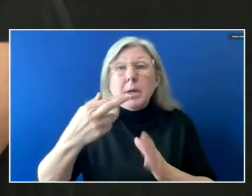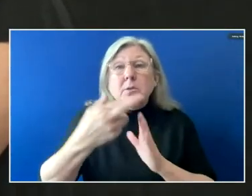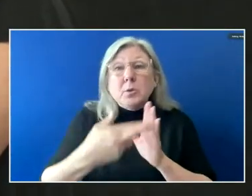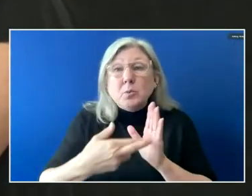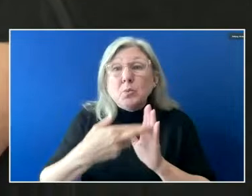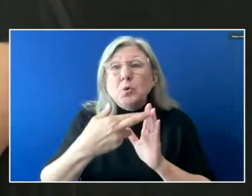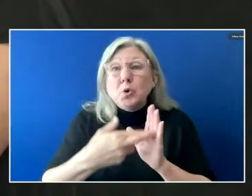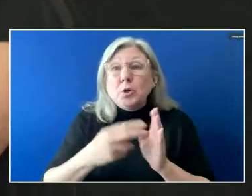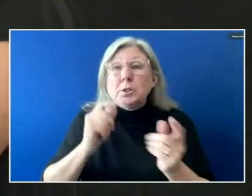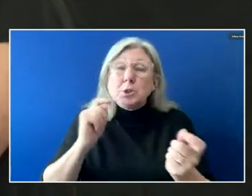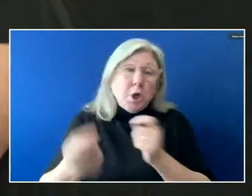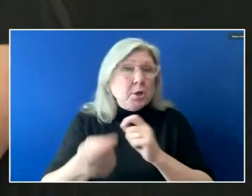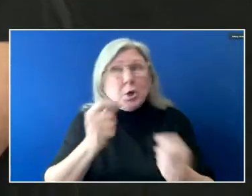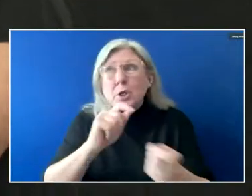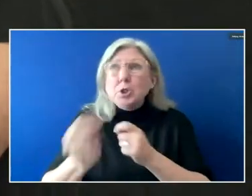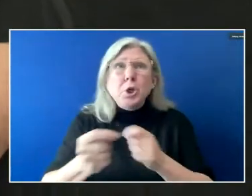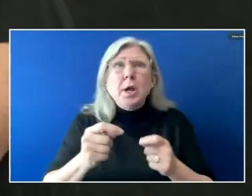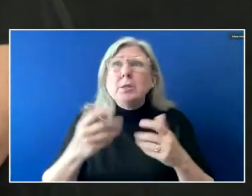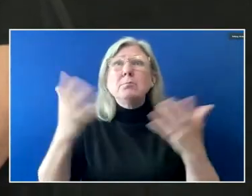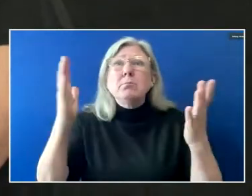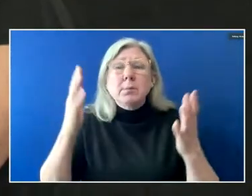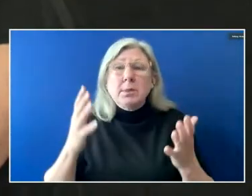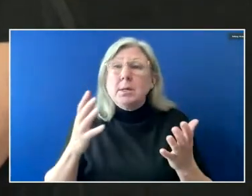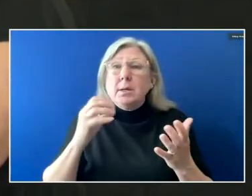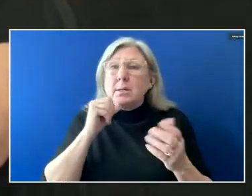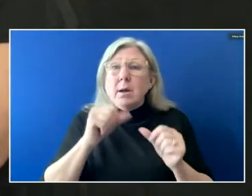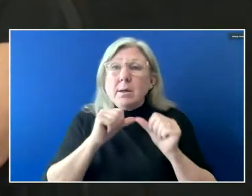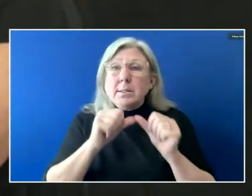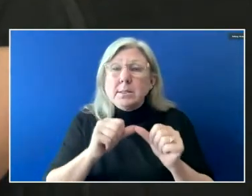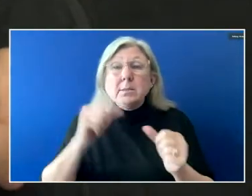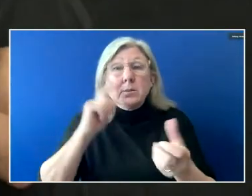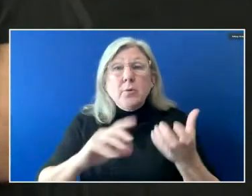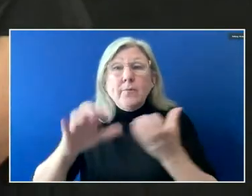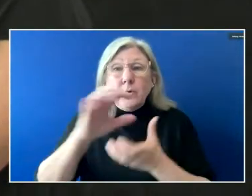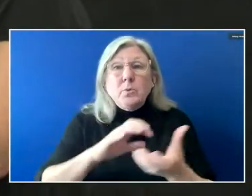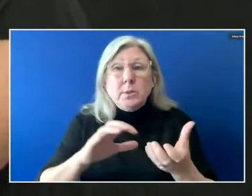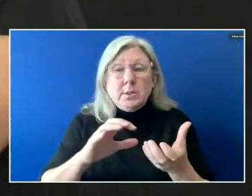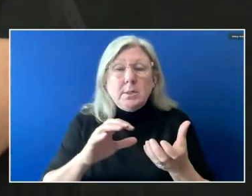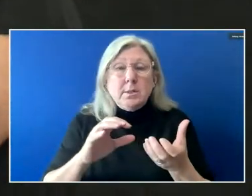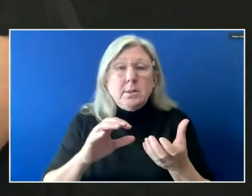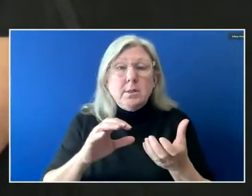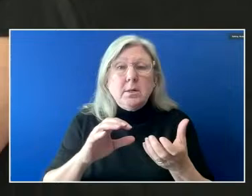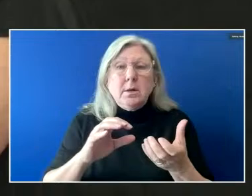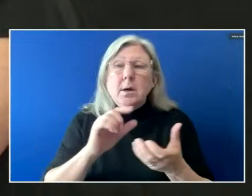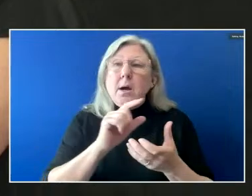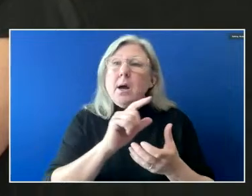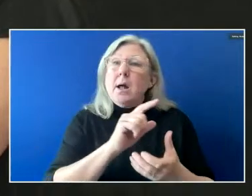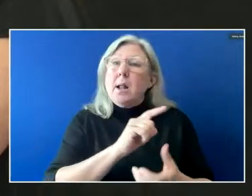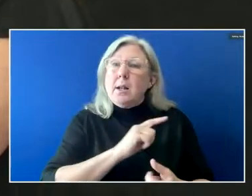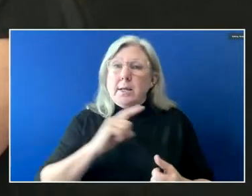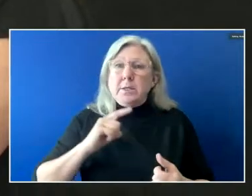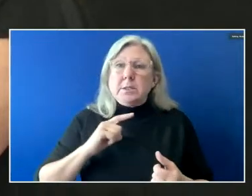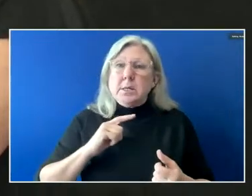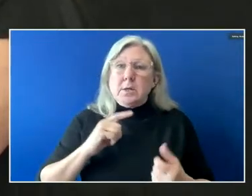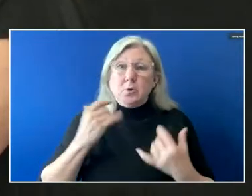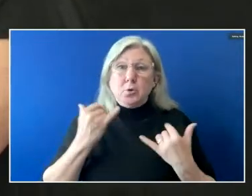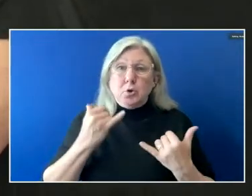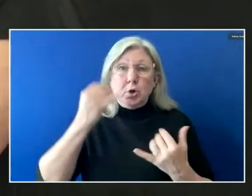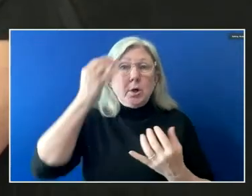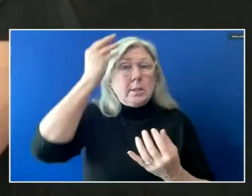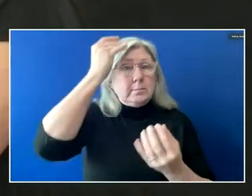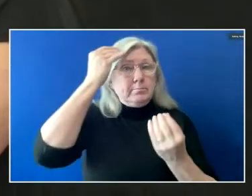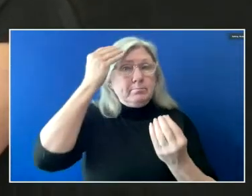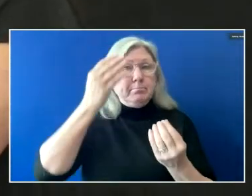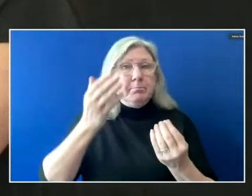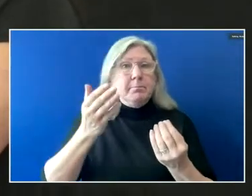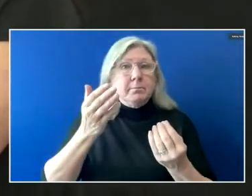they're concerned and it's inconsistent and confusing um the legislature is considering passing rank Choice